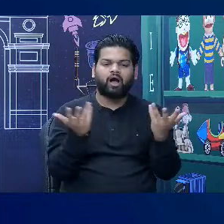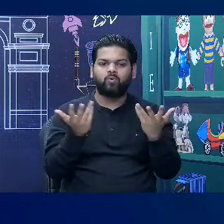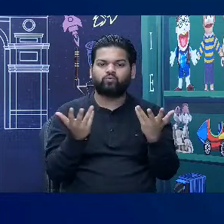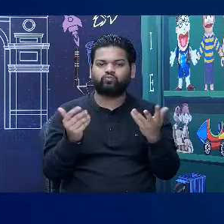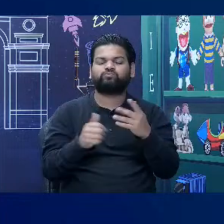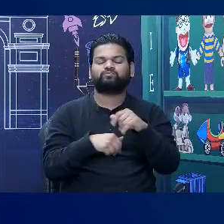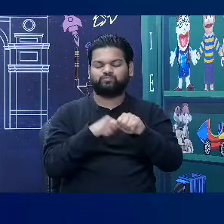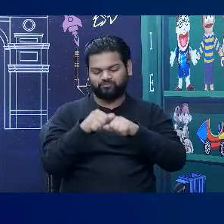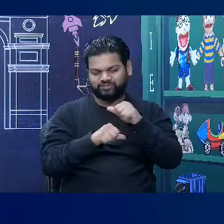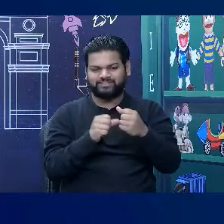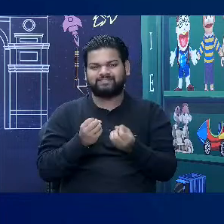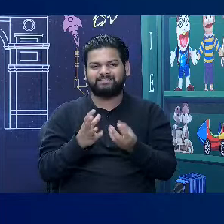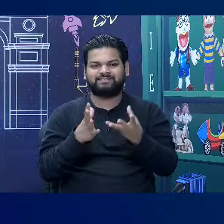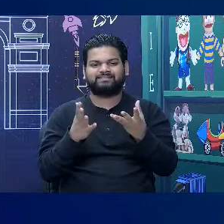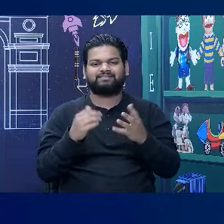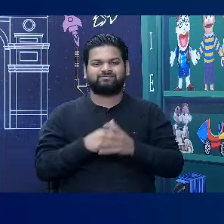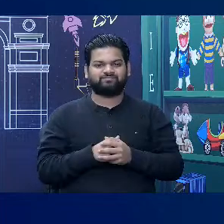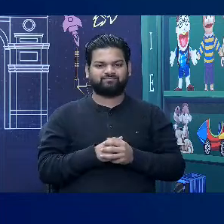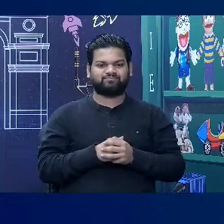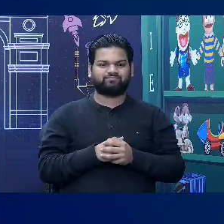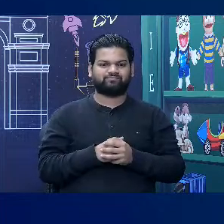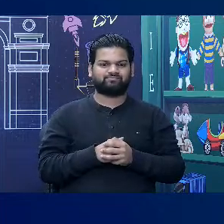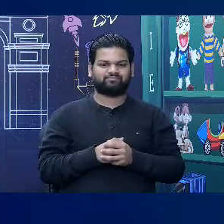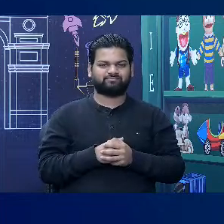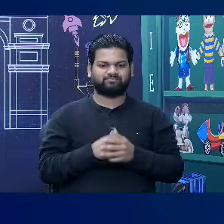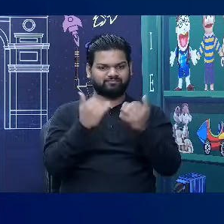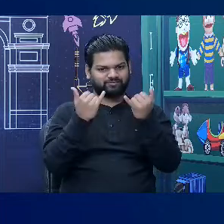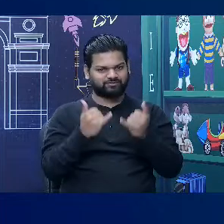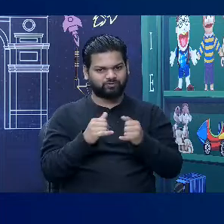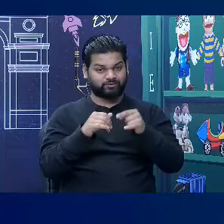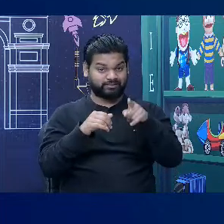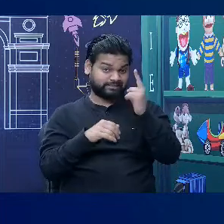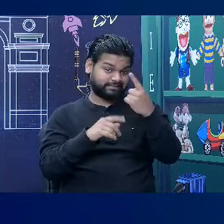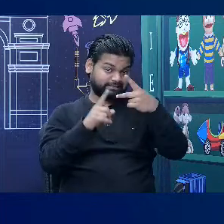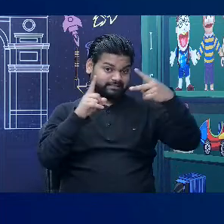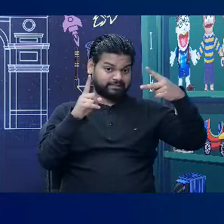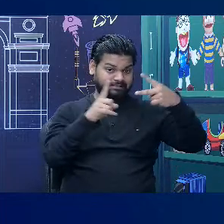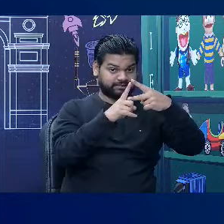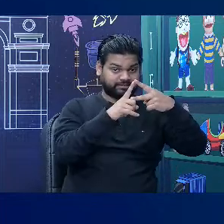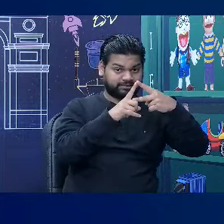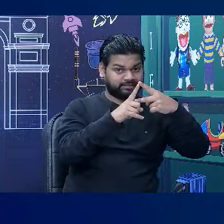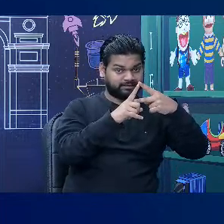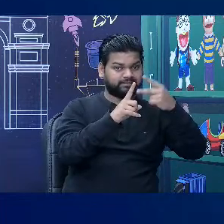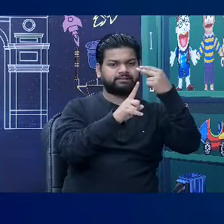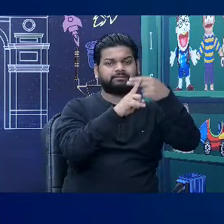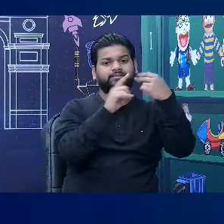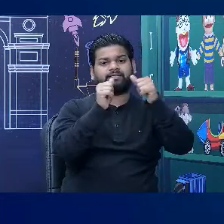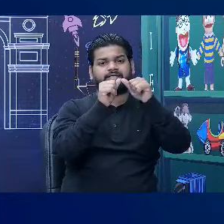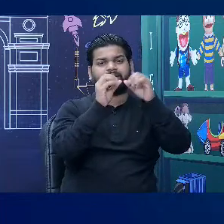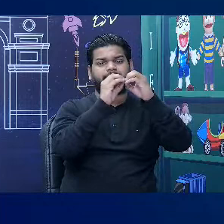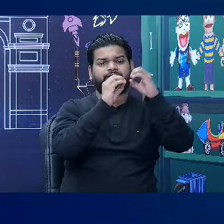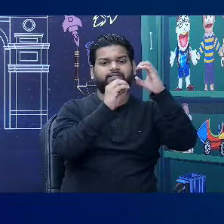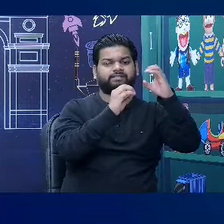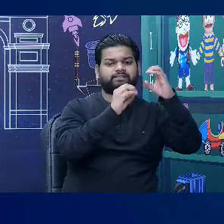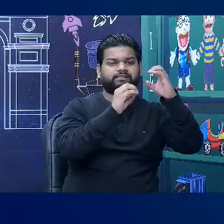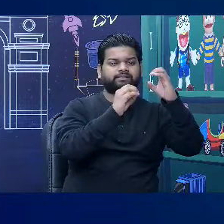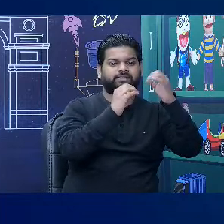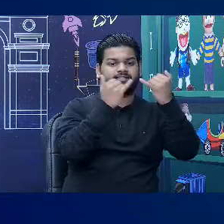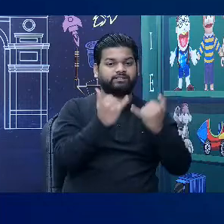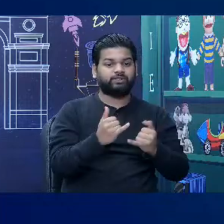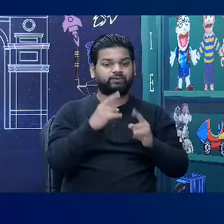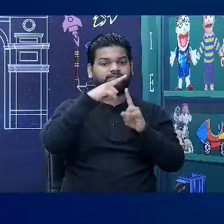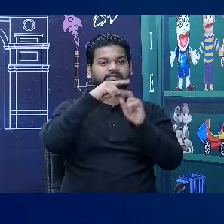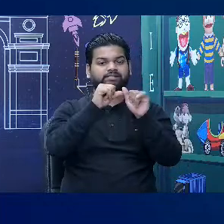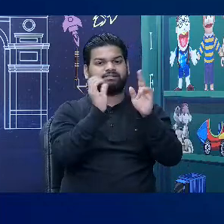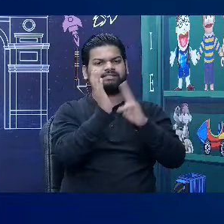number. By using Pythagoras theorem, children, we can calculate AC square is equal to AB square plus BC square. What